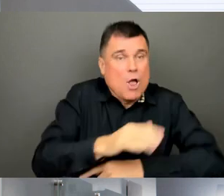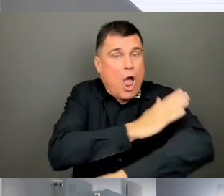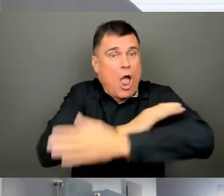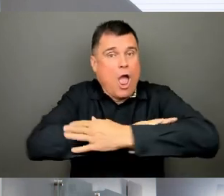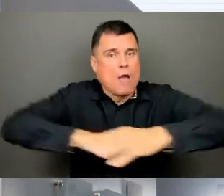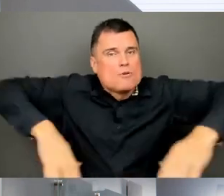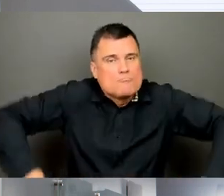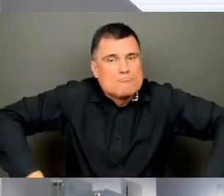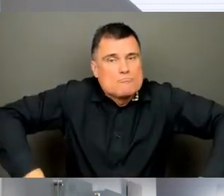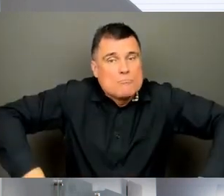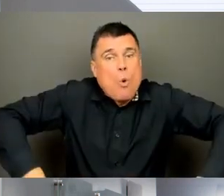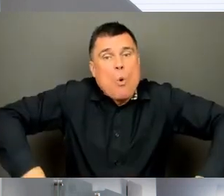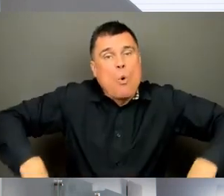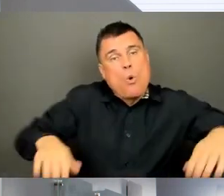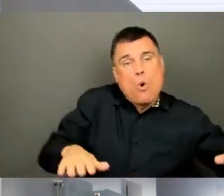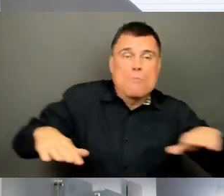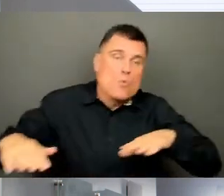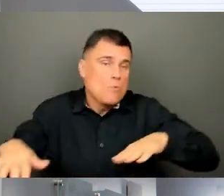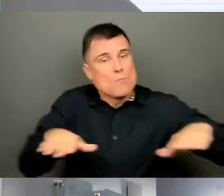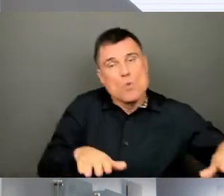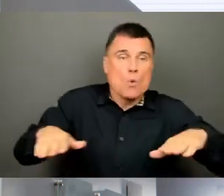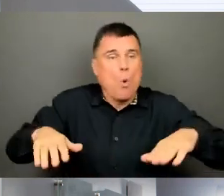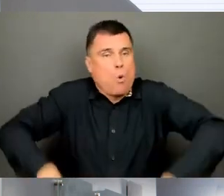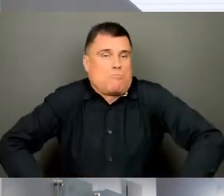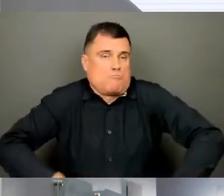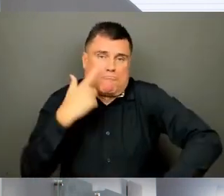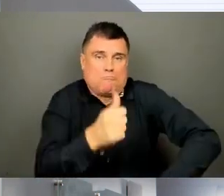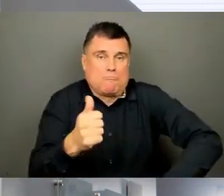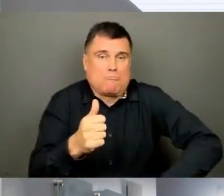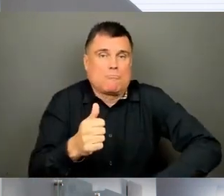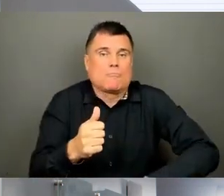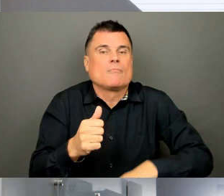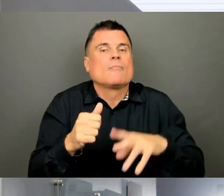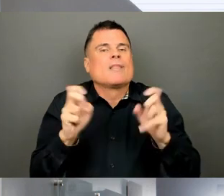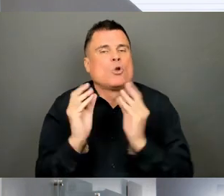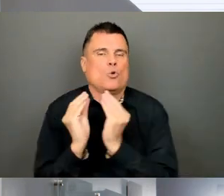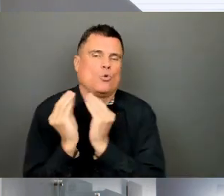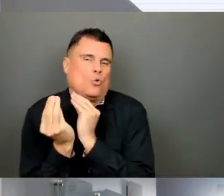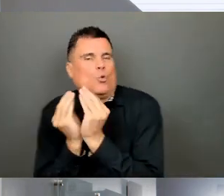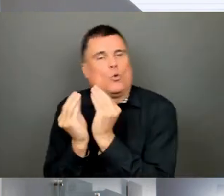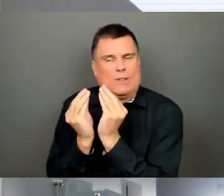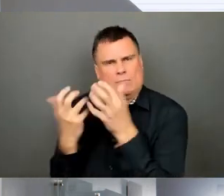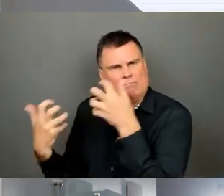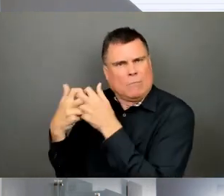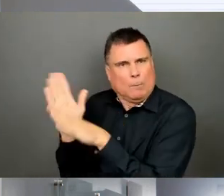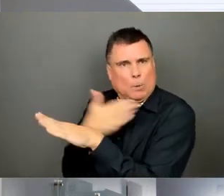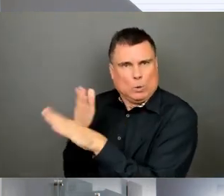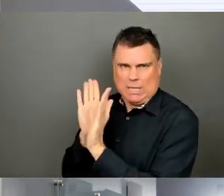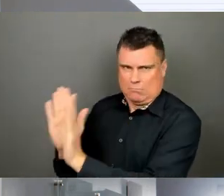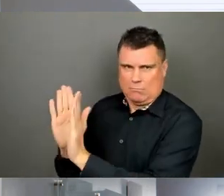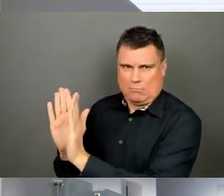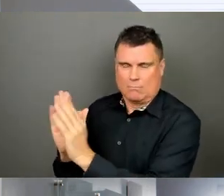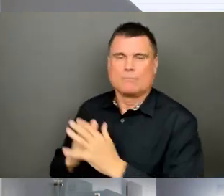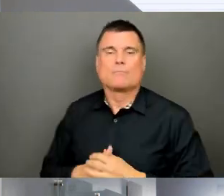can do moves if you want with them, but the emphasis is the groove within the tempo of the song. Now, that's an up groove